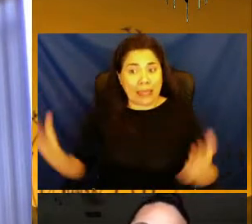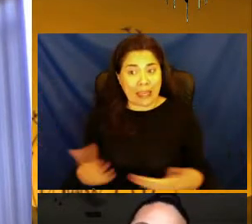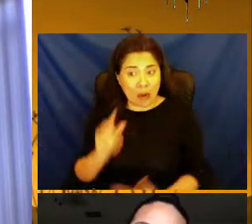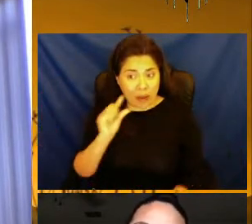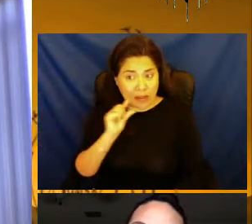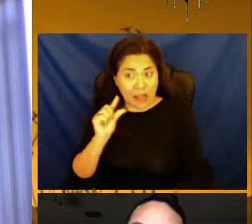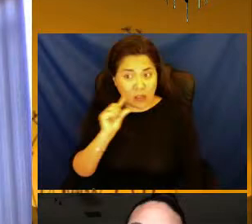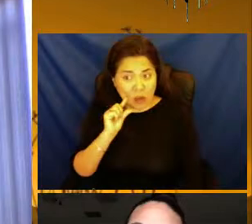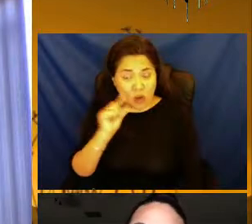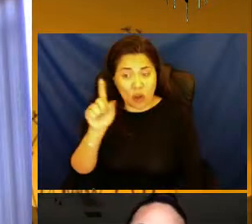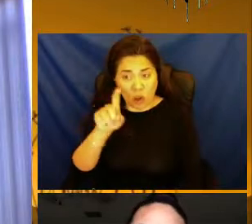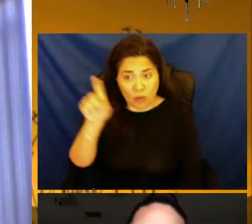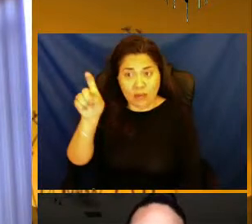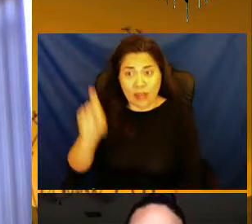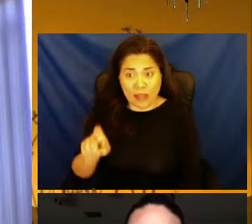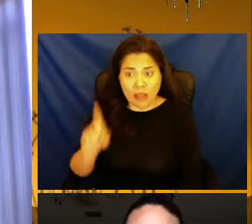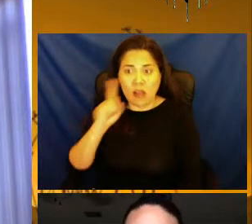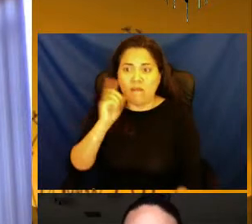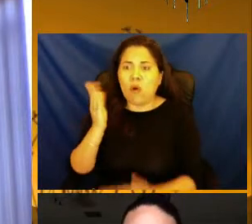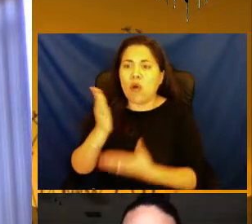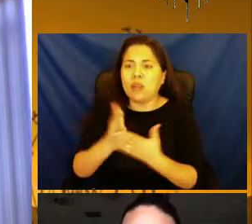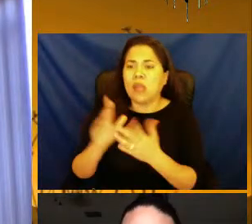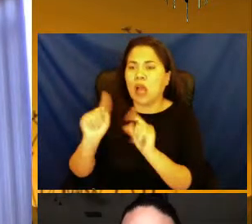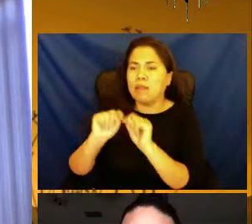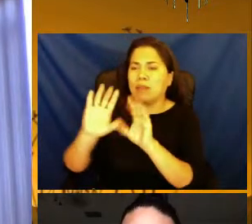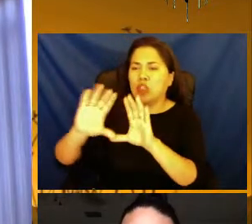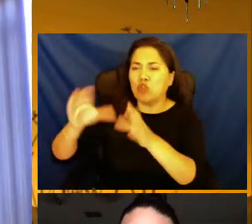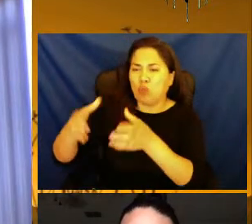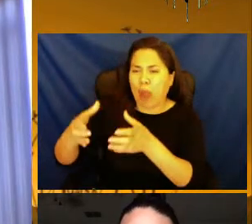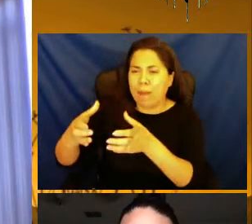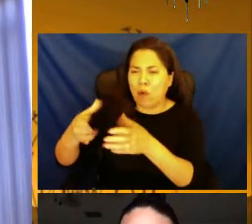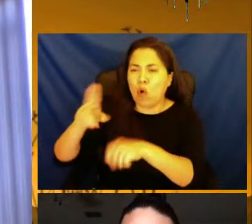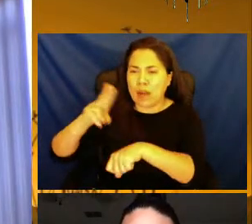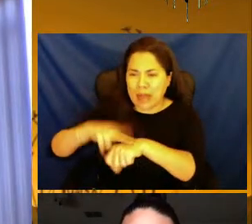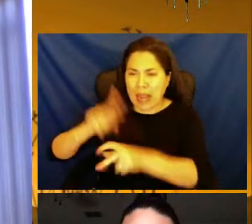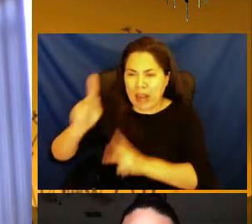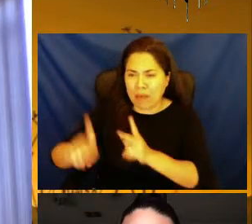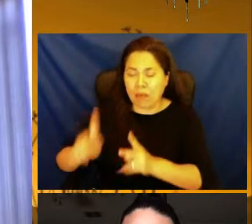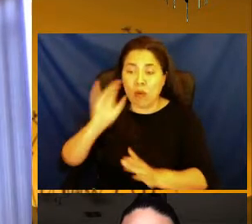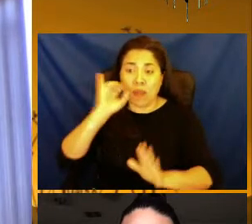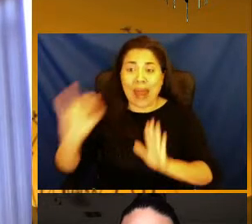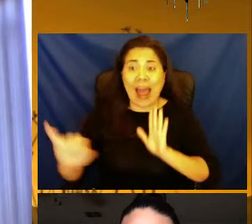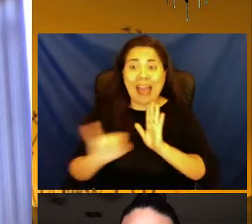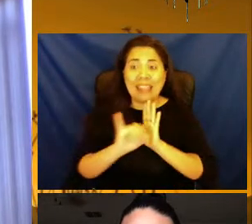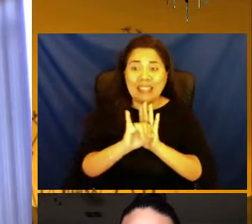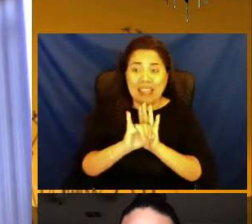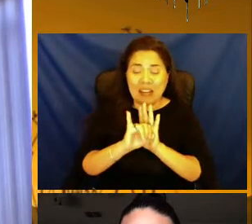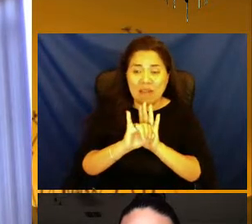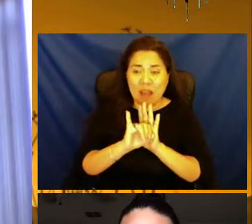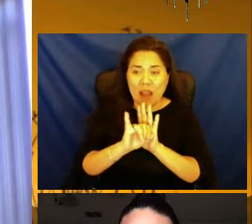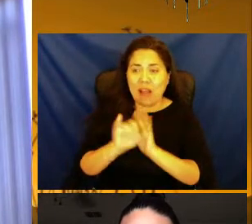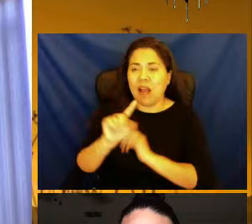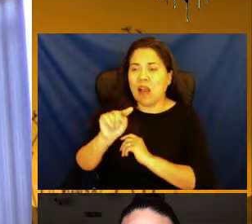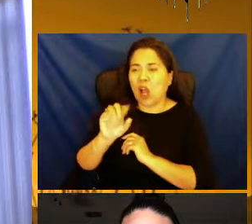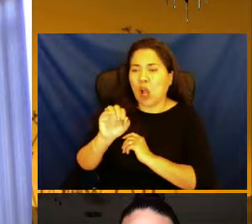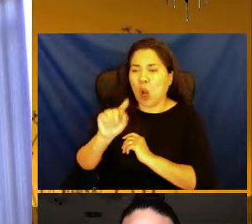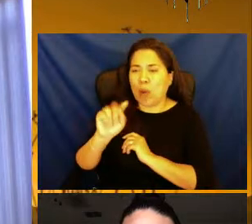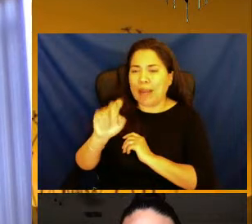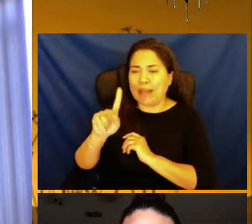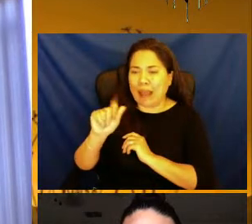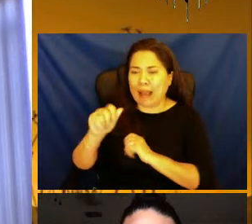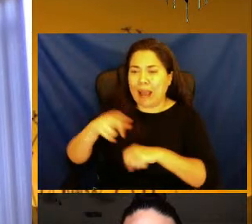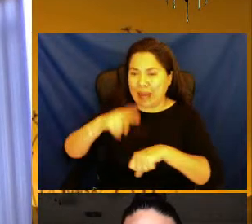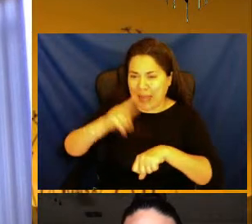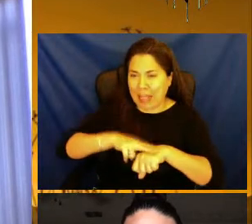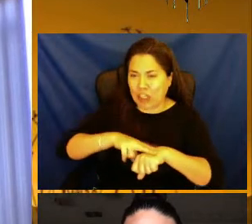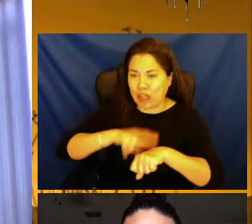where for some tribal native people that are identified around Coahuiltecan nations and different